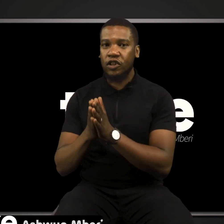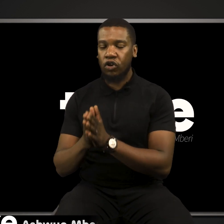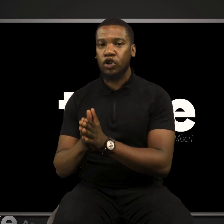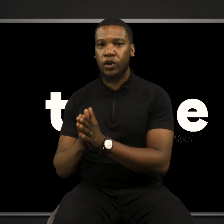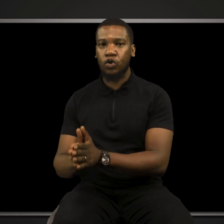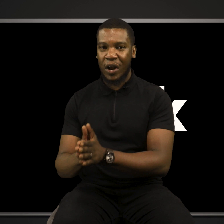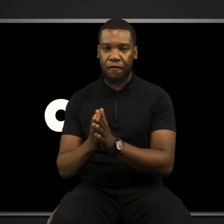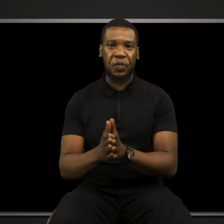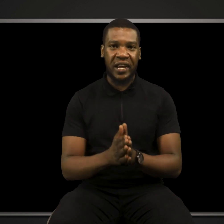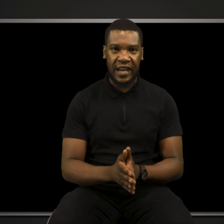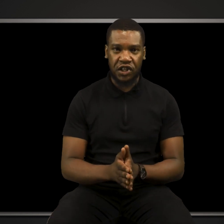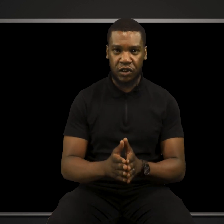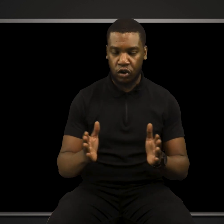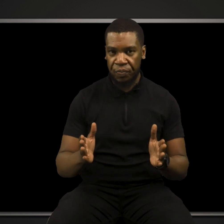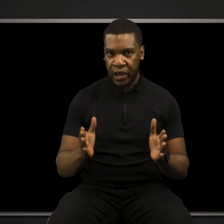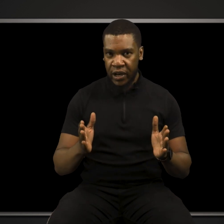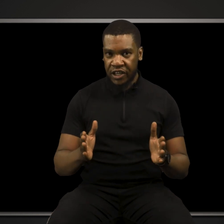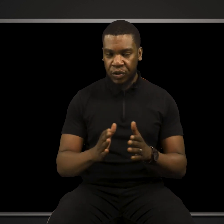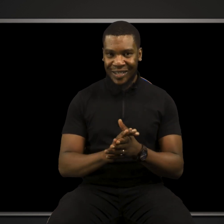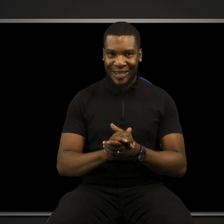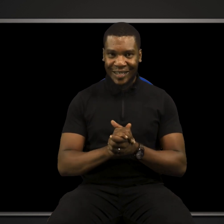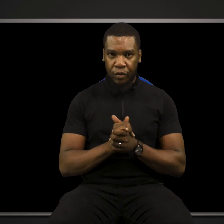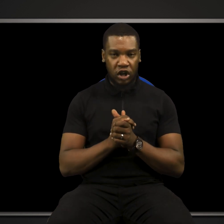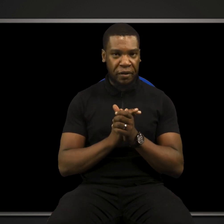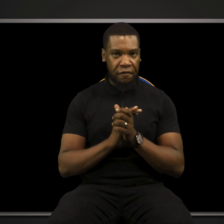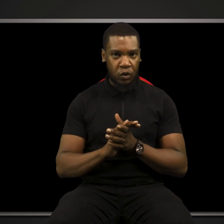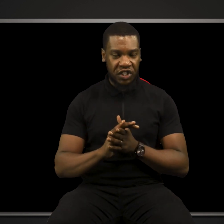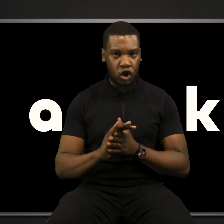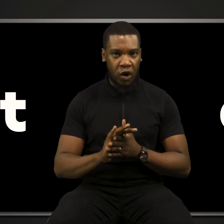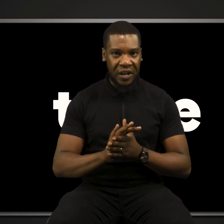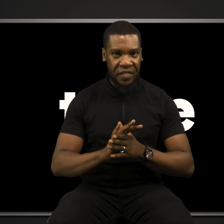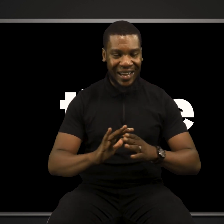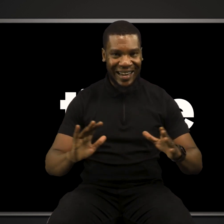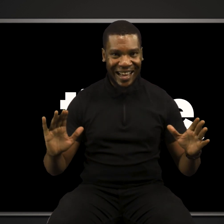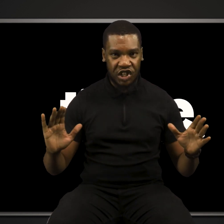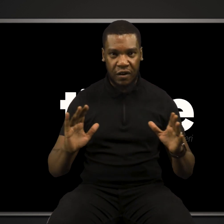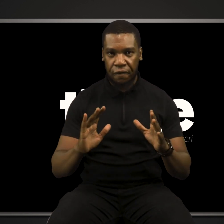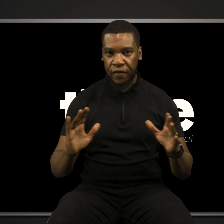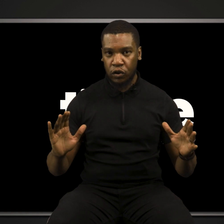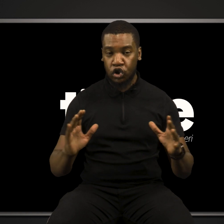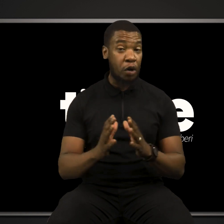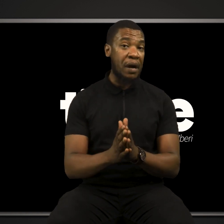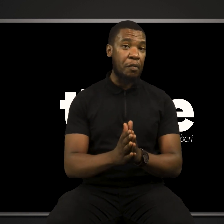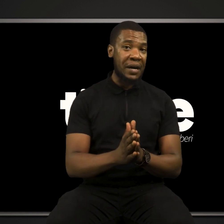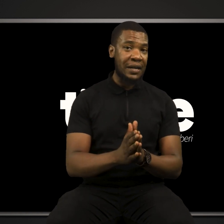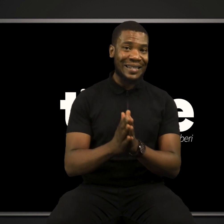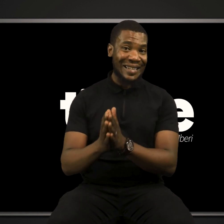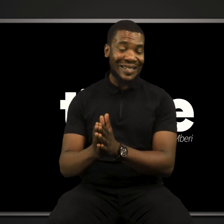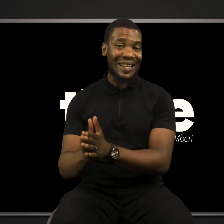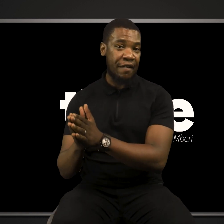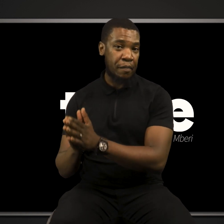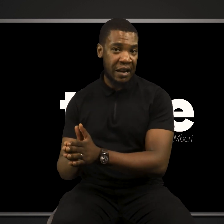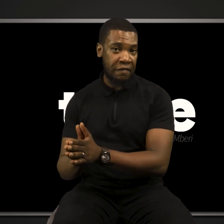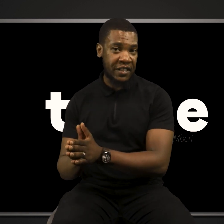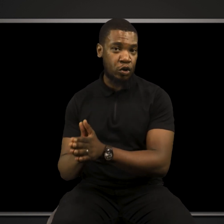he is not going to run for the election. So next week, Second Take, we're going to be focusing on the election field. Job Amopanda, does